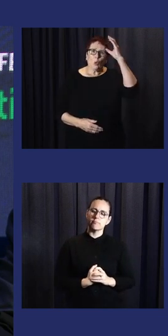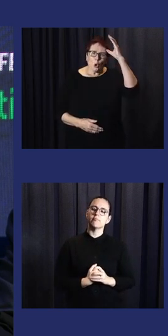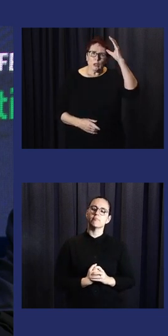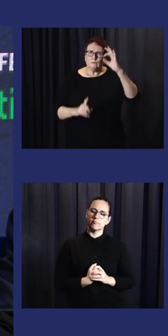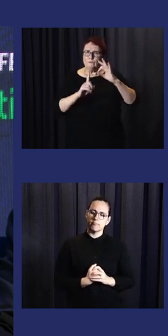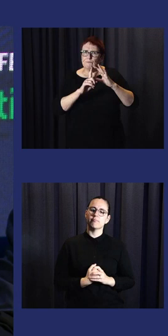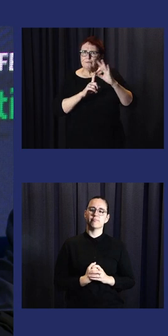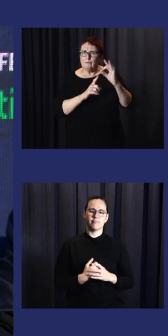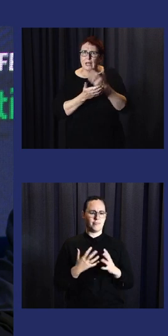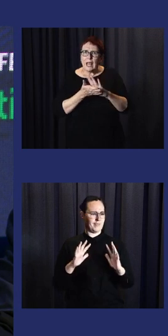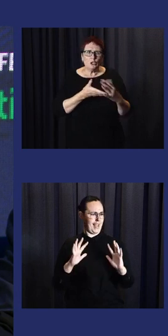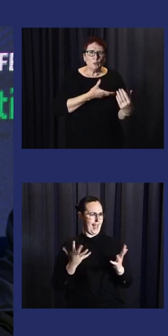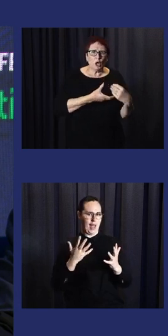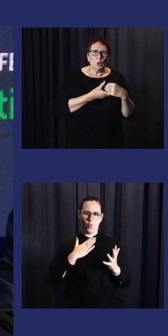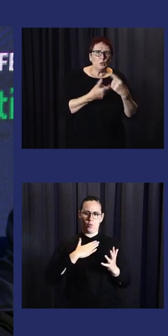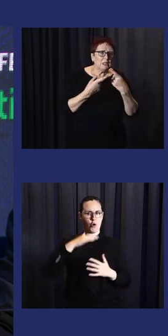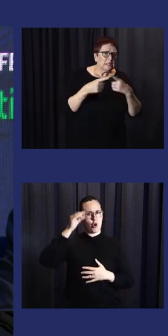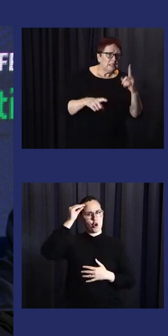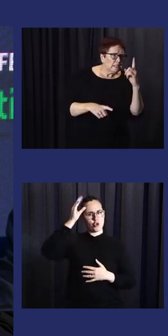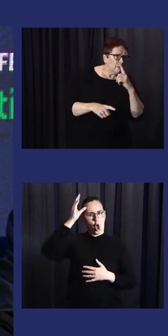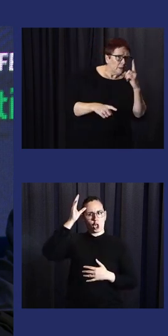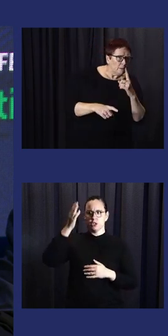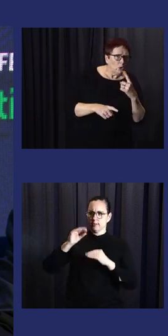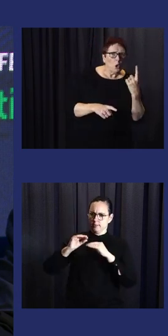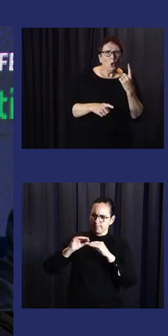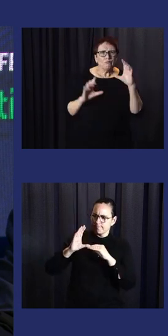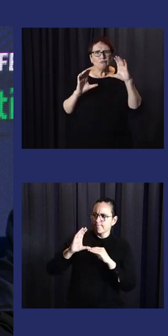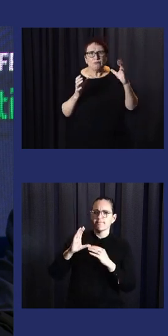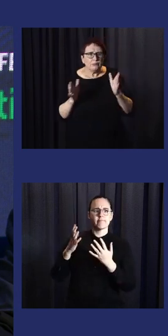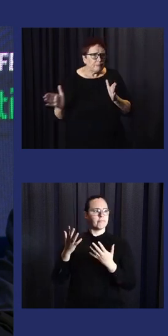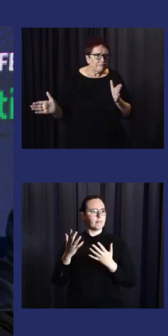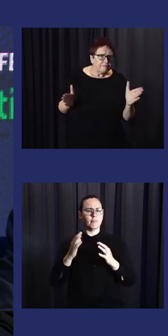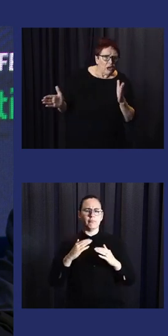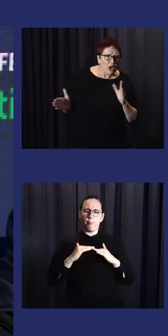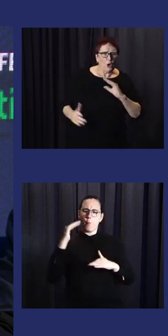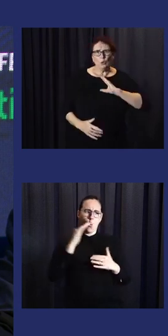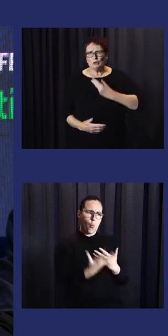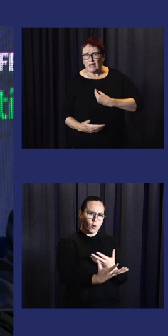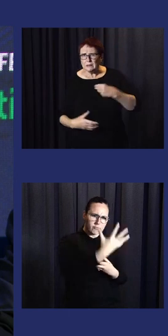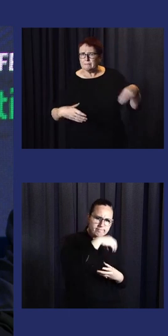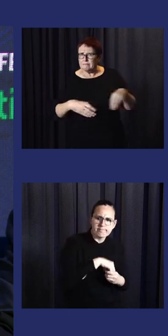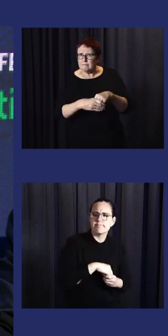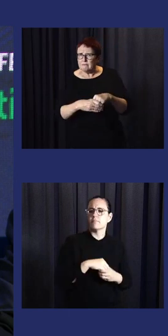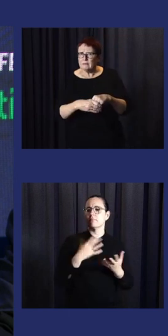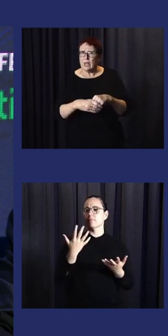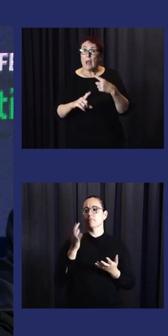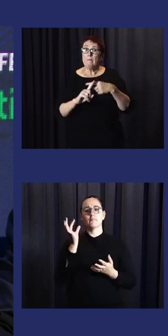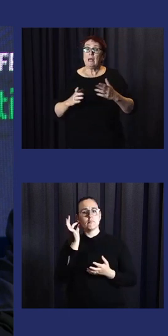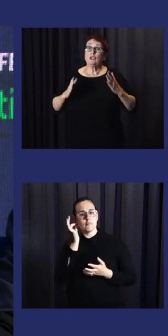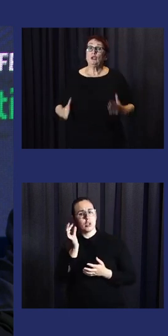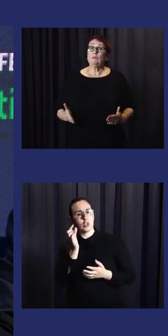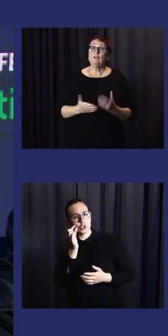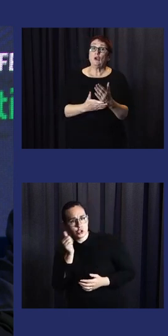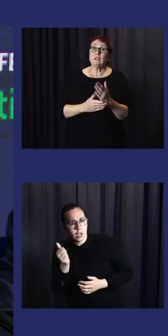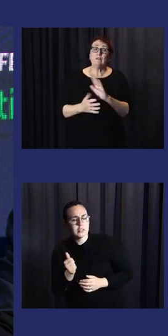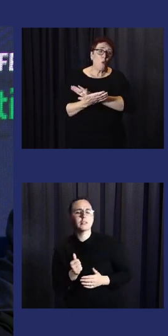incorporate gender, sexual orientation, gender identity and expression, and sex characteristics and human rights into all of our DRR